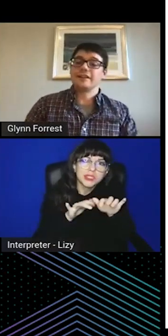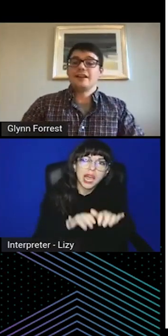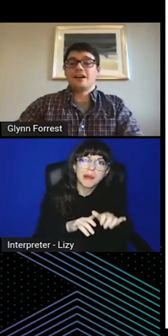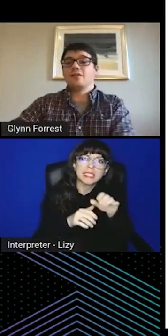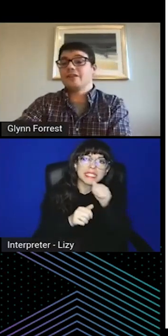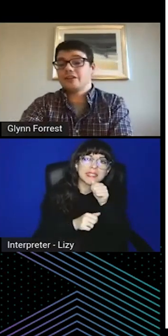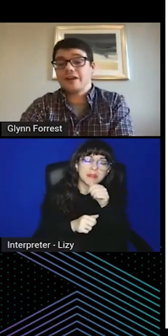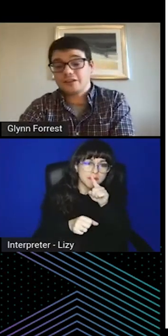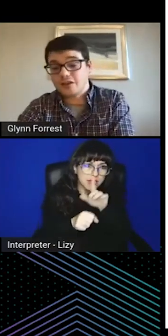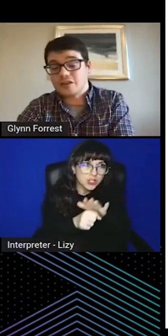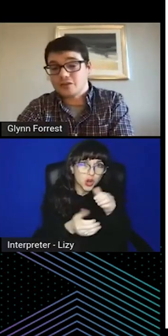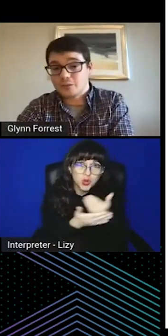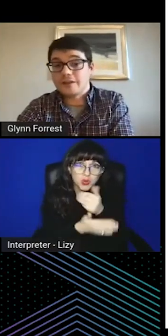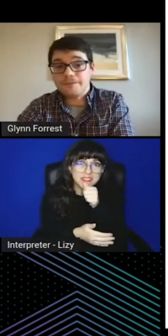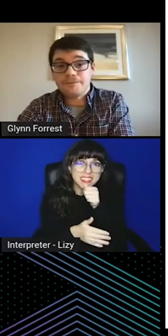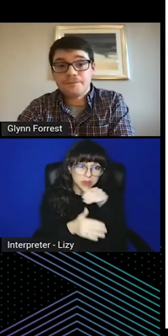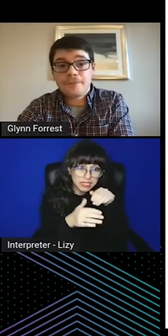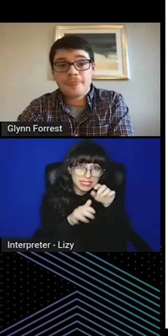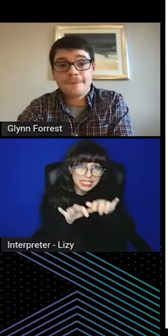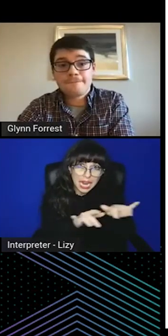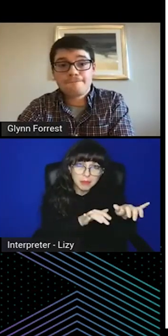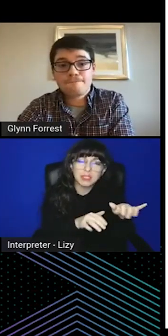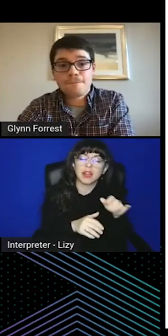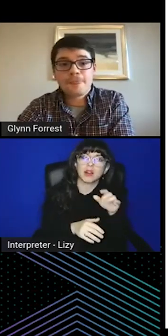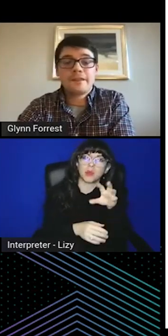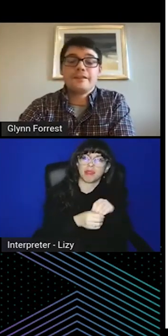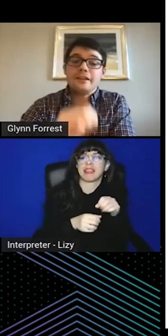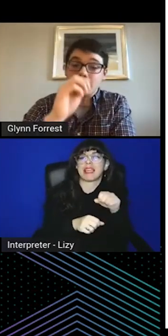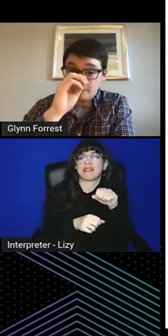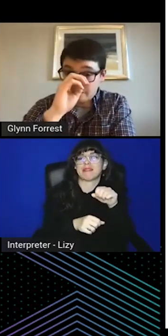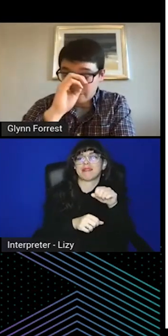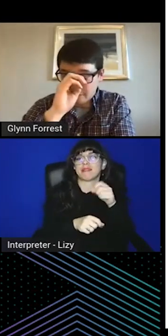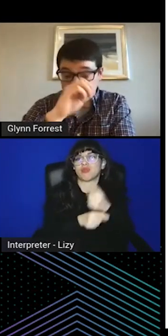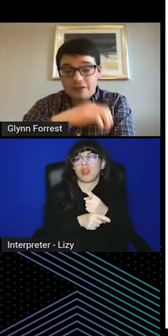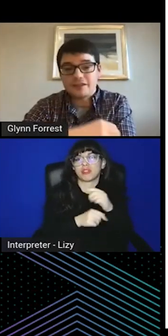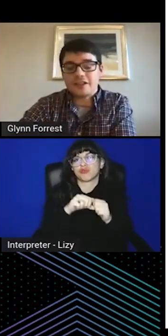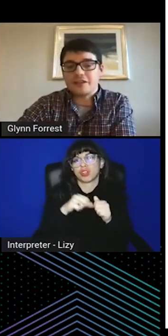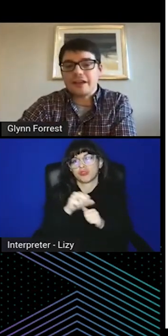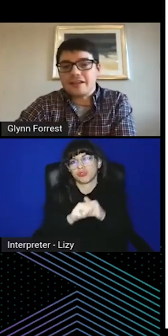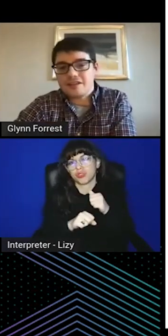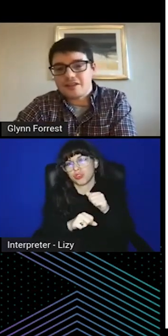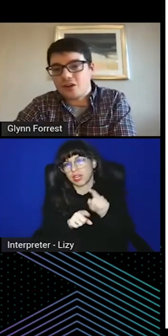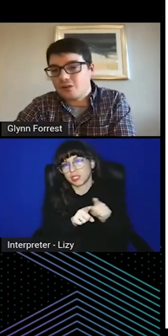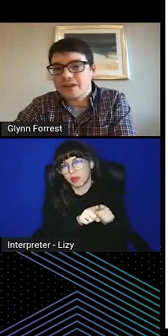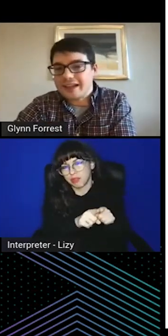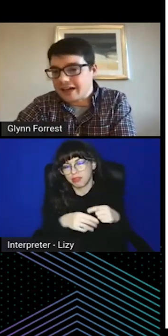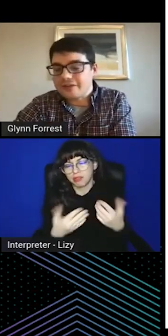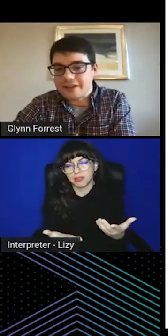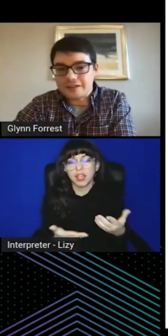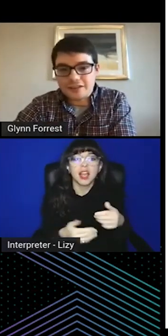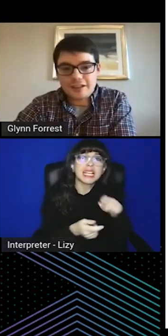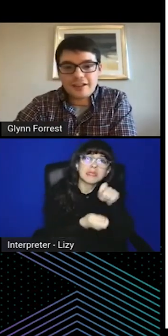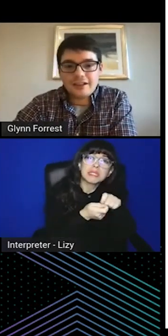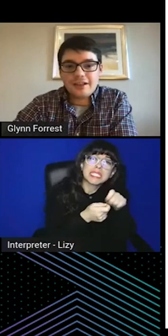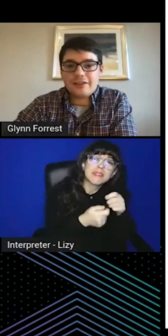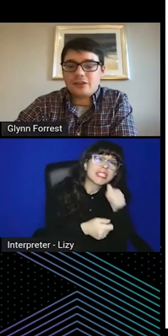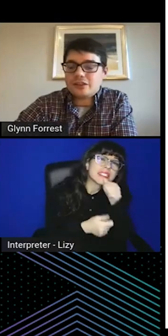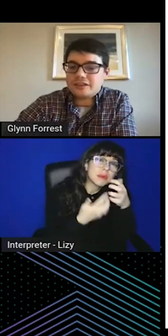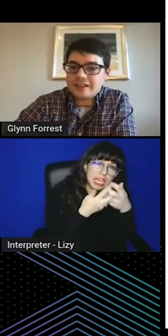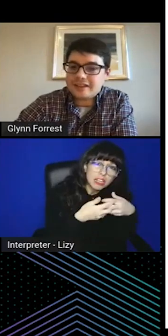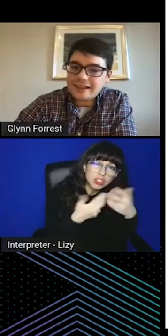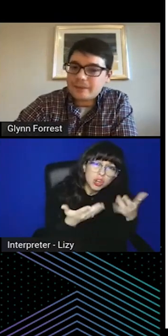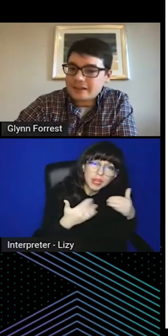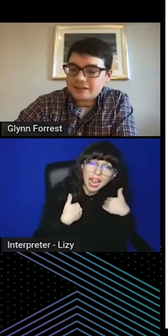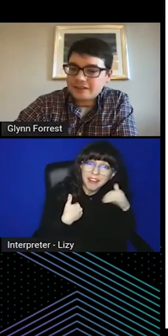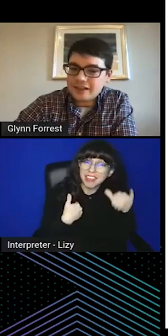in are in the correct structure as well. Now, certain secret engines already have this. If you look at,